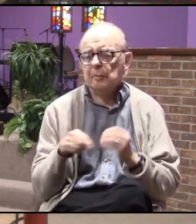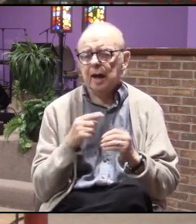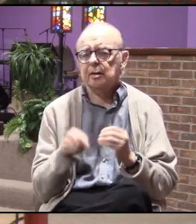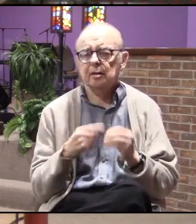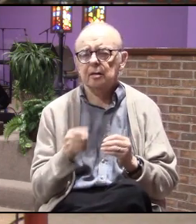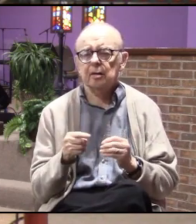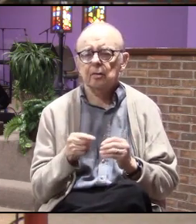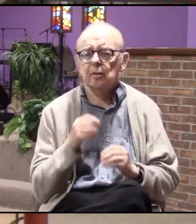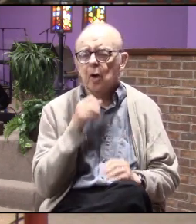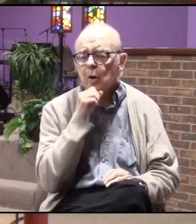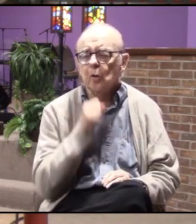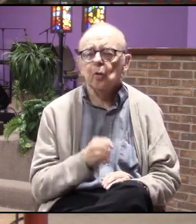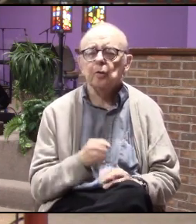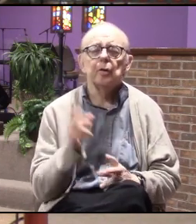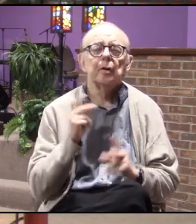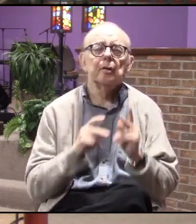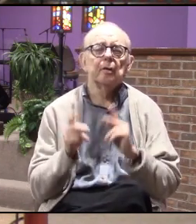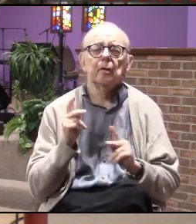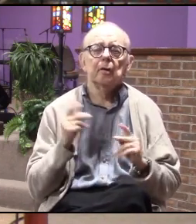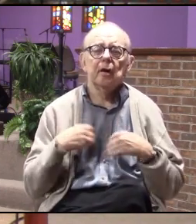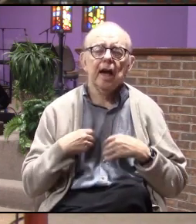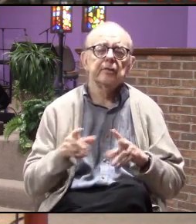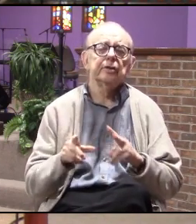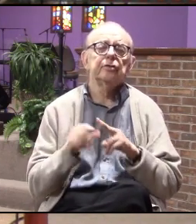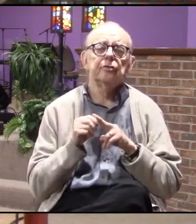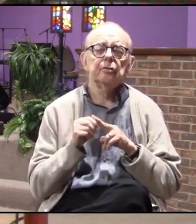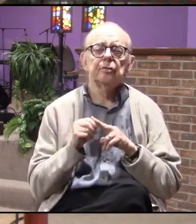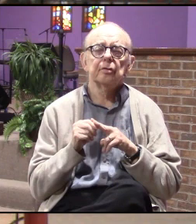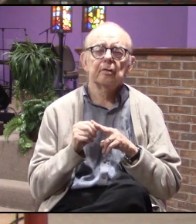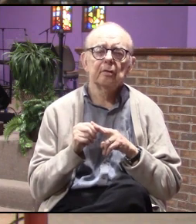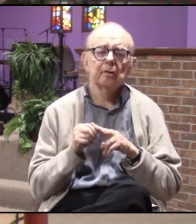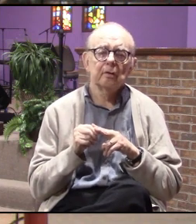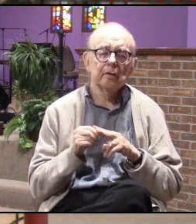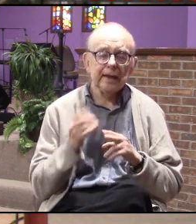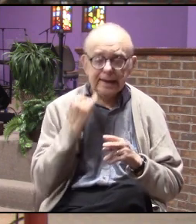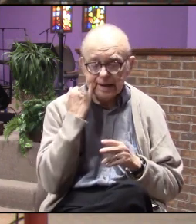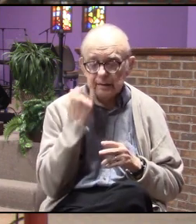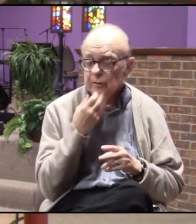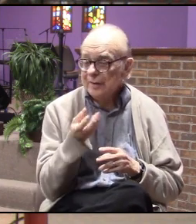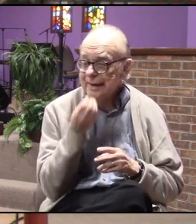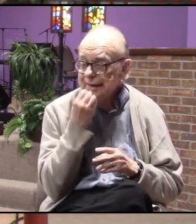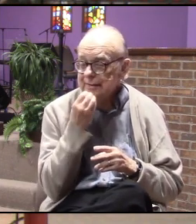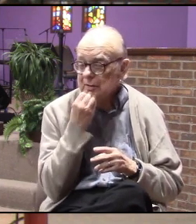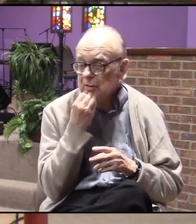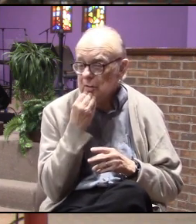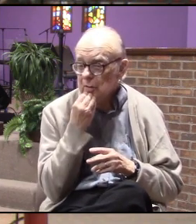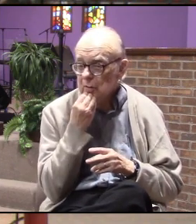about elderly people having to choose on whether to eat